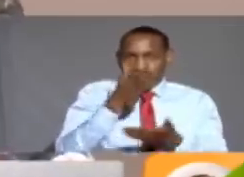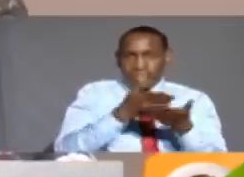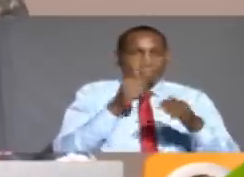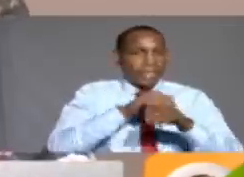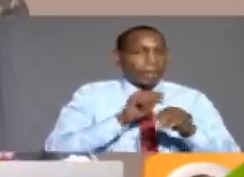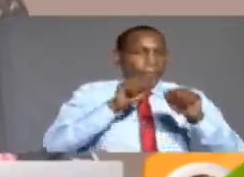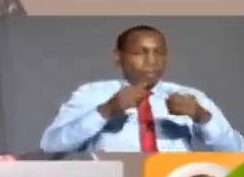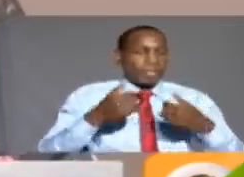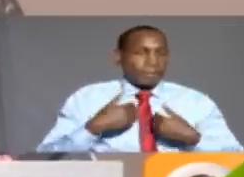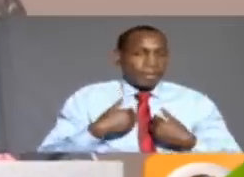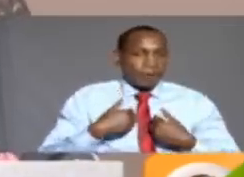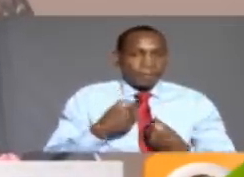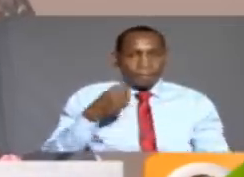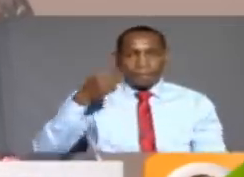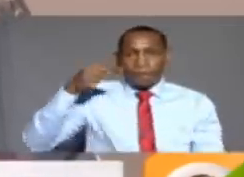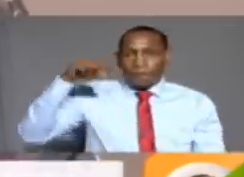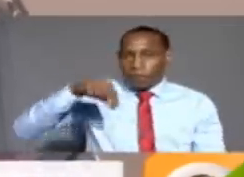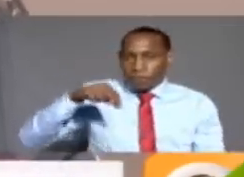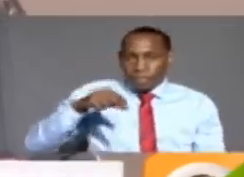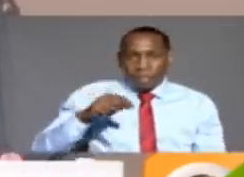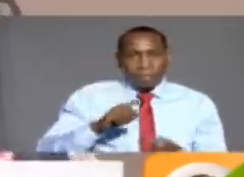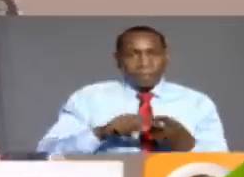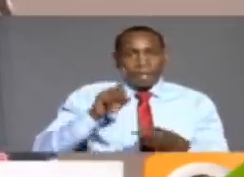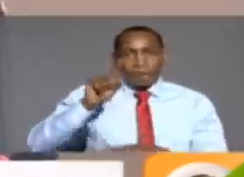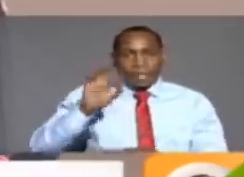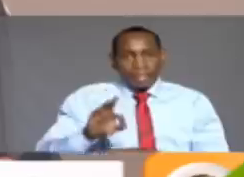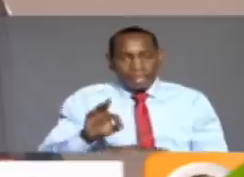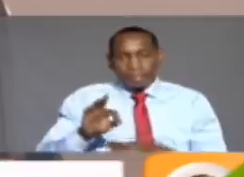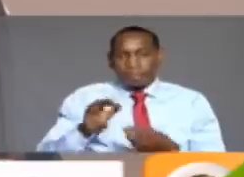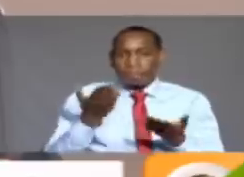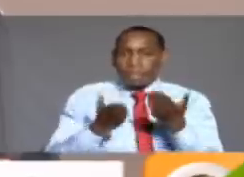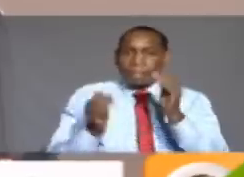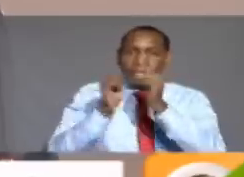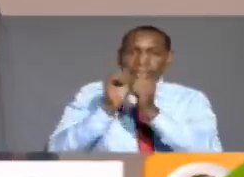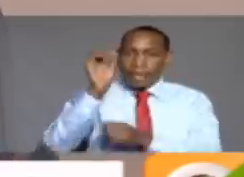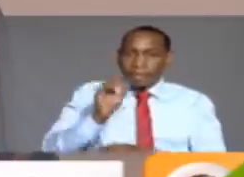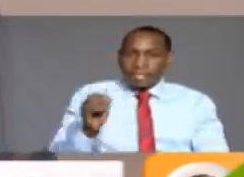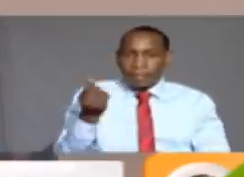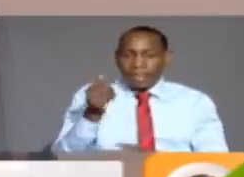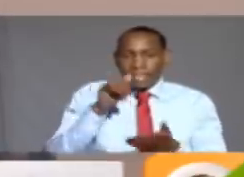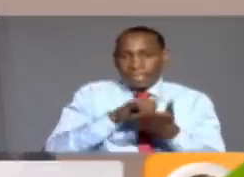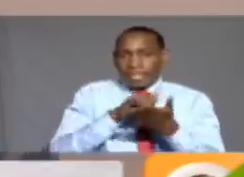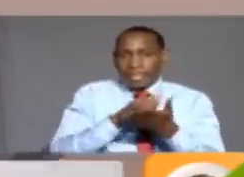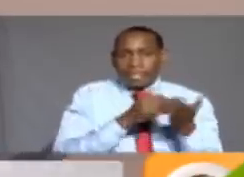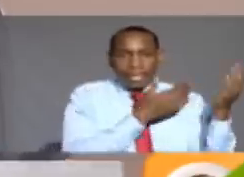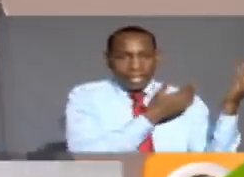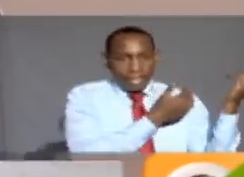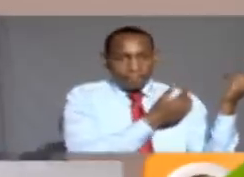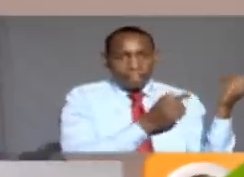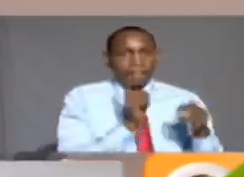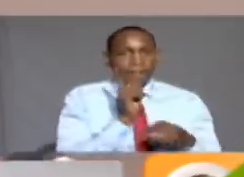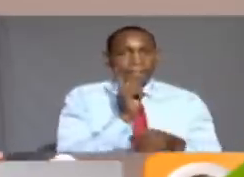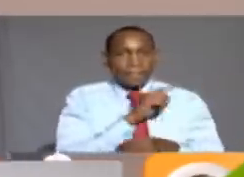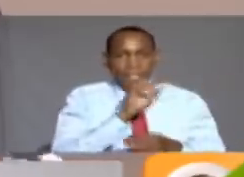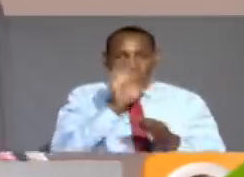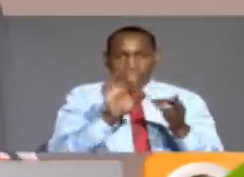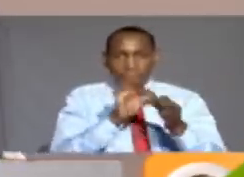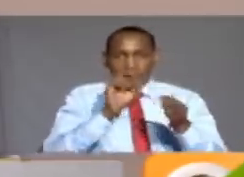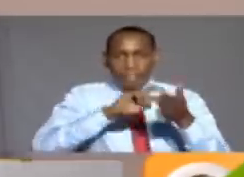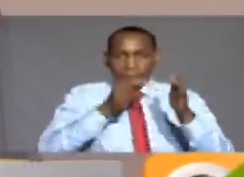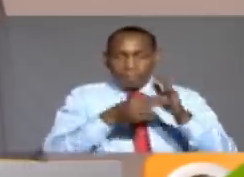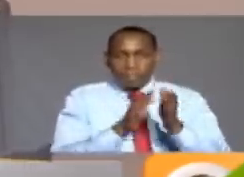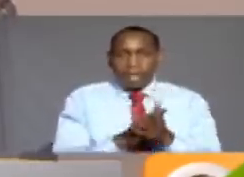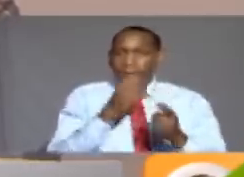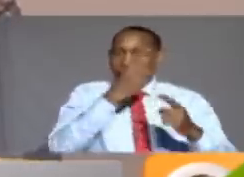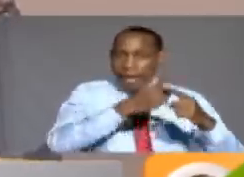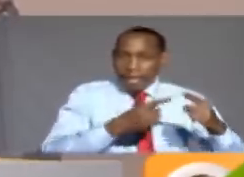have maybe a quarter or a third or even a 10% of the money that is expected to complete that project. And then every